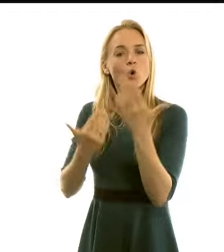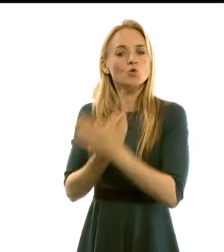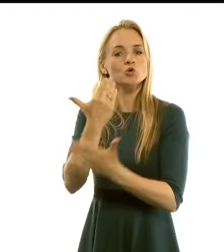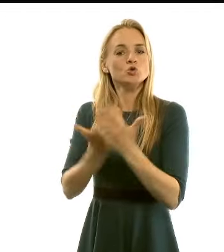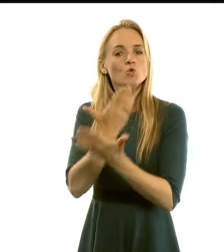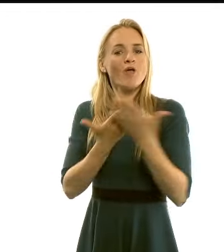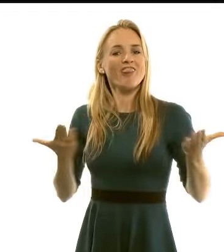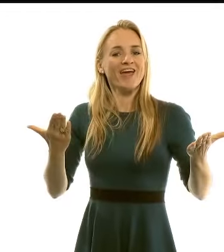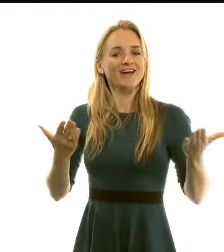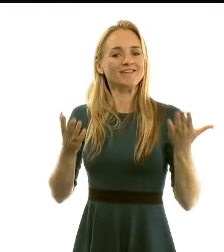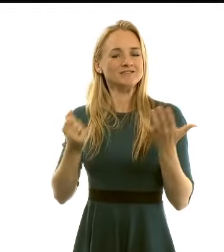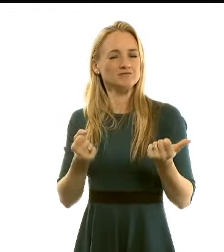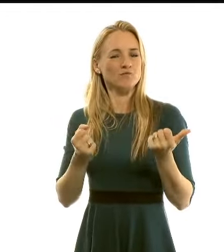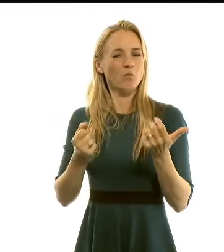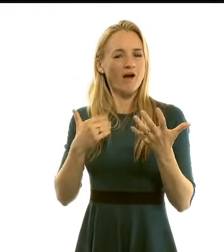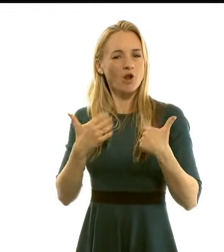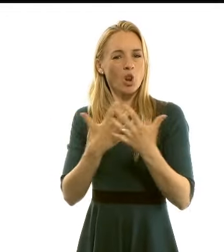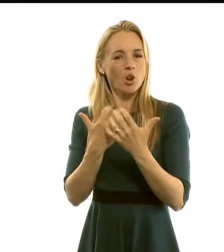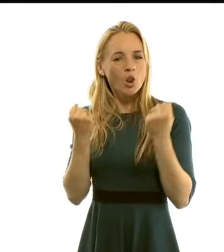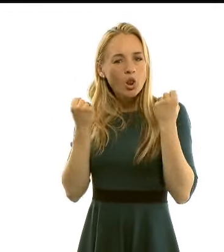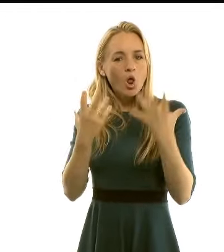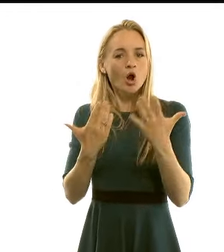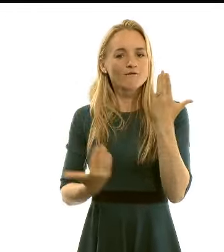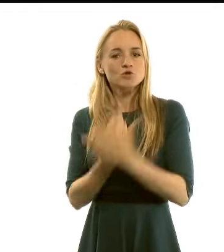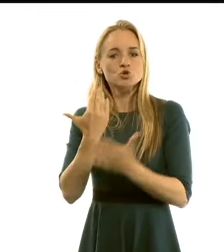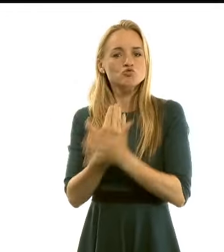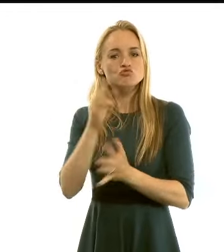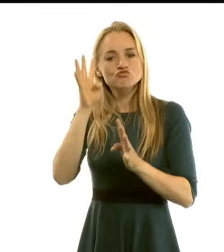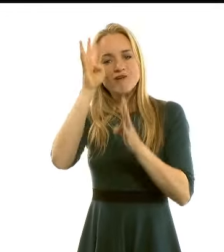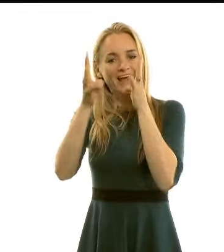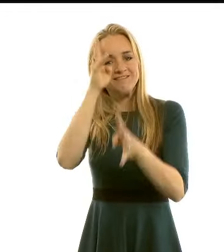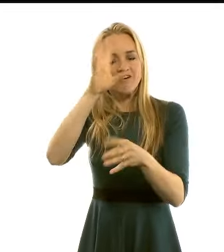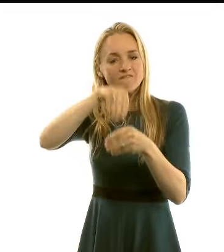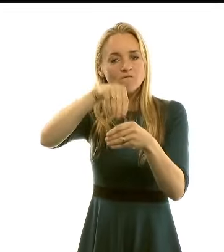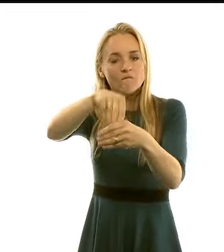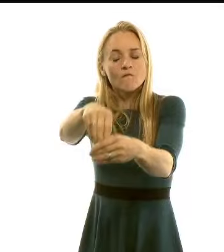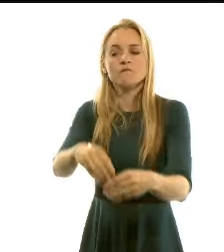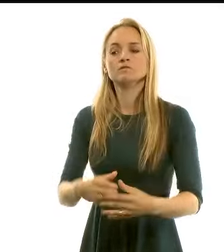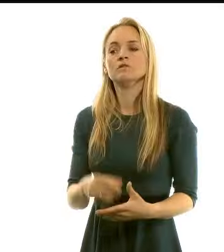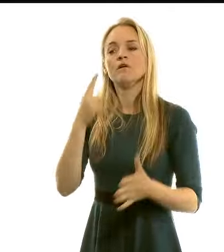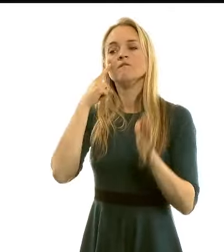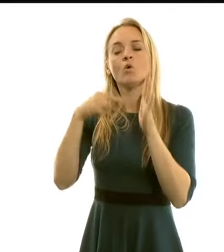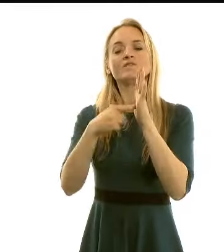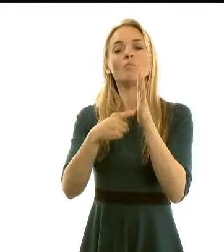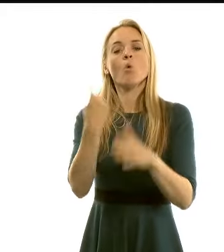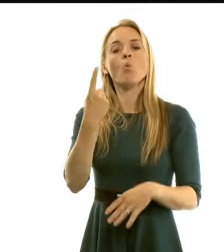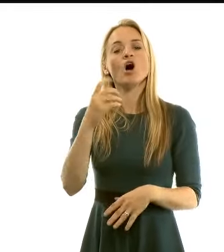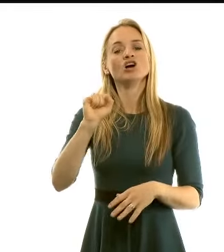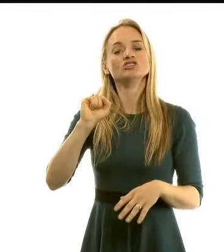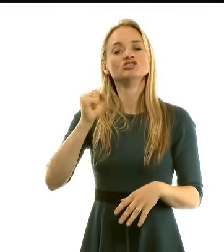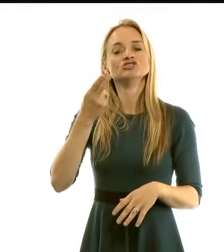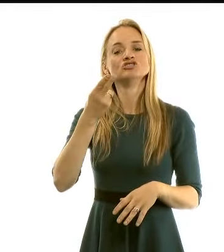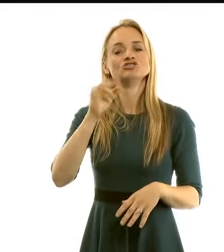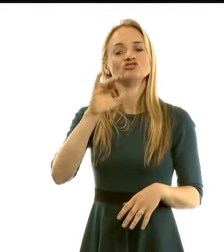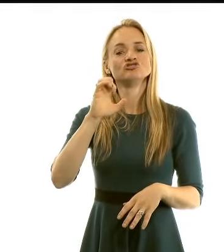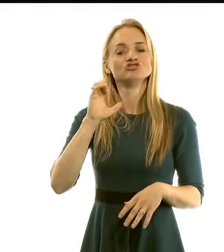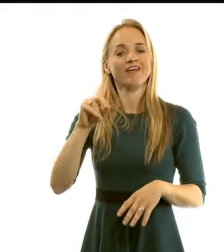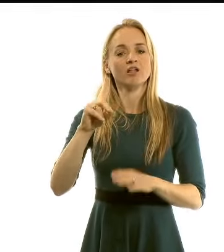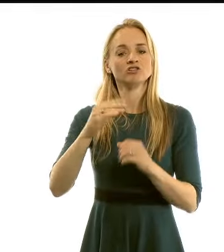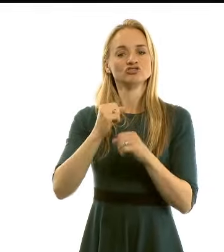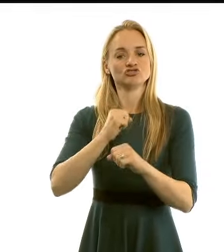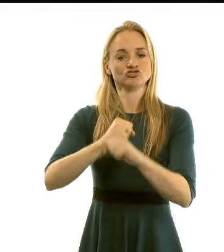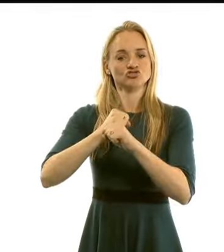creativity as possible, no matter what LEGO set it's in. For example, one of the shields we made in the first Art of Battle pack